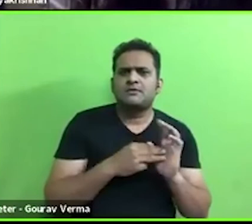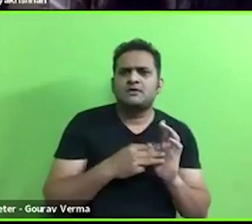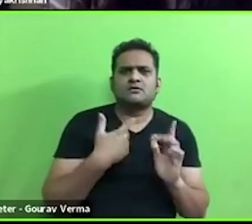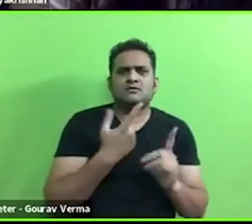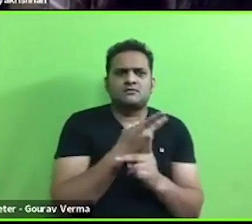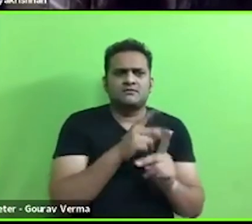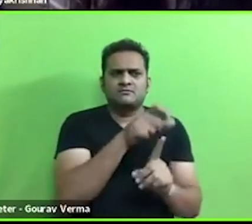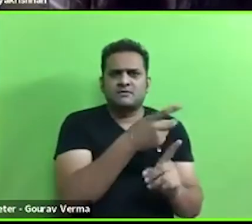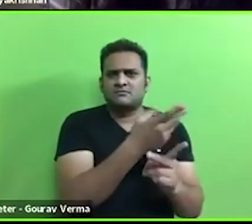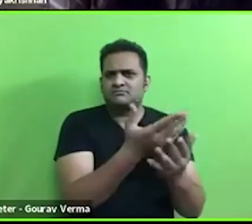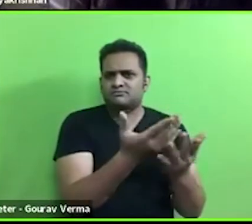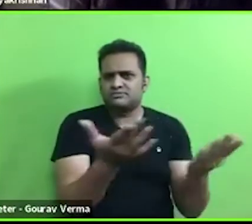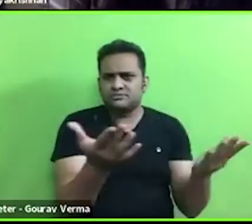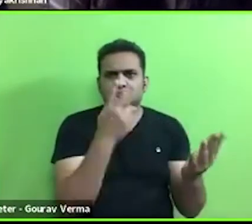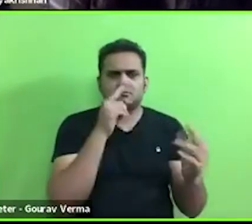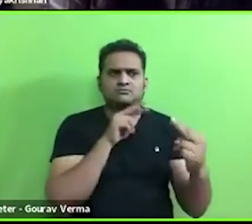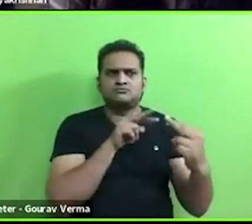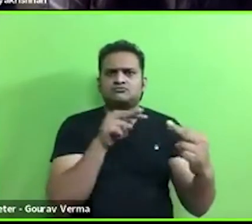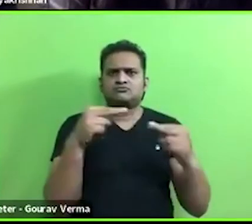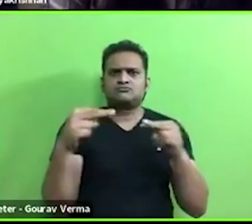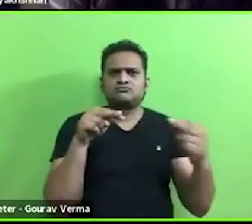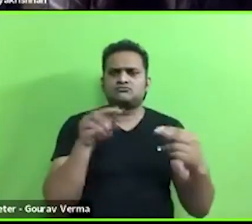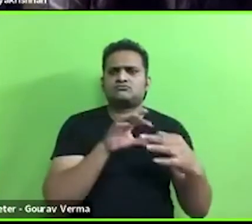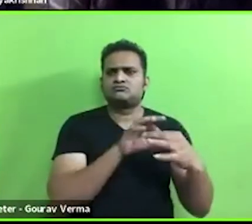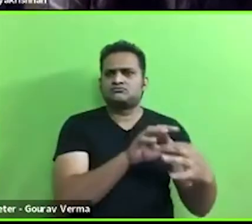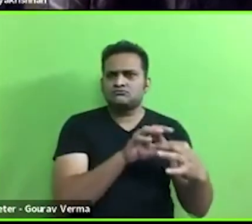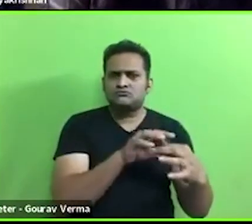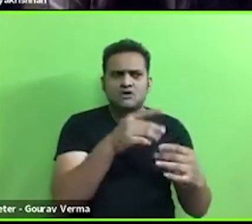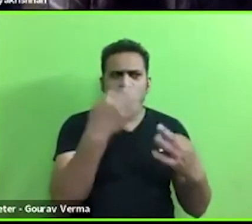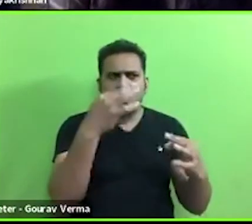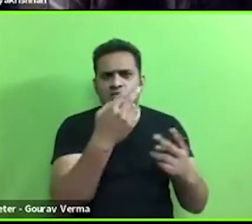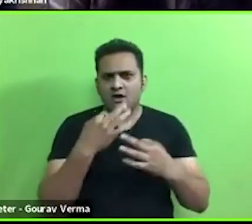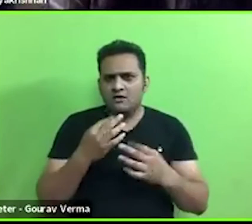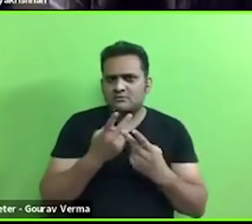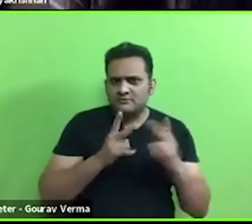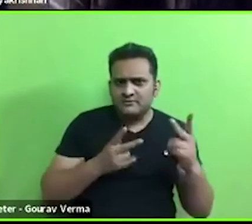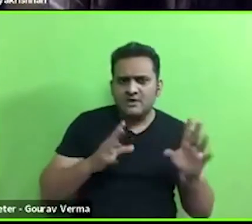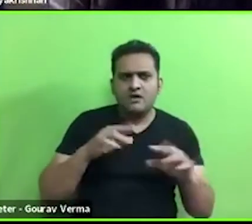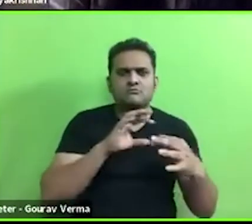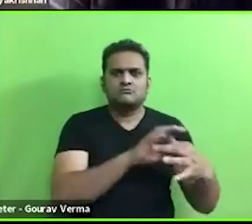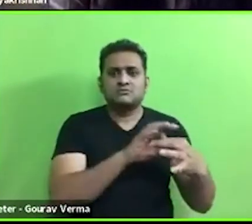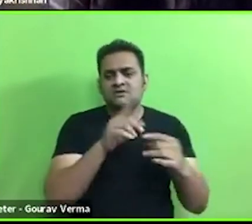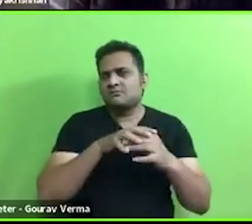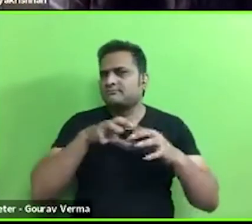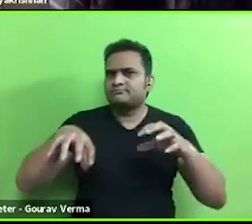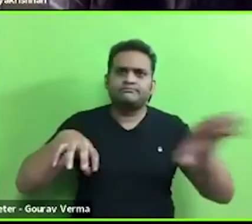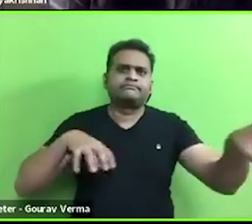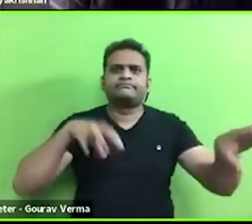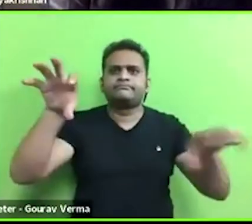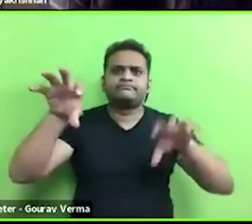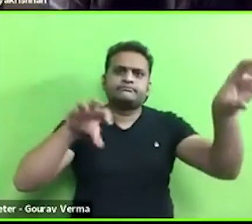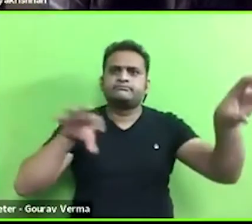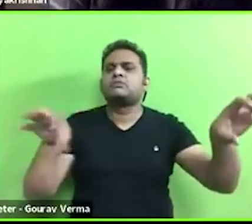people to view this relationship, to view multiple art forms. But our locations are still uneven, aren't they? So